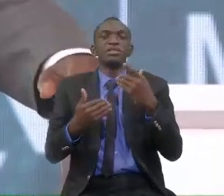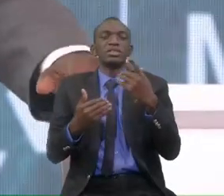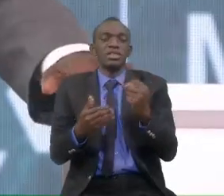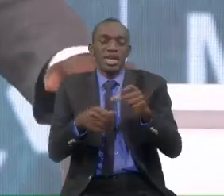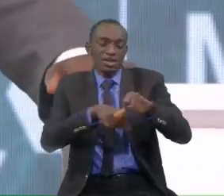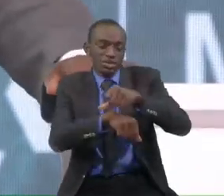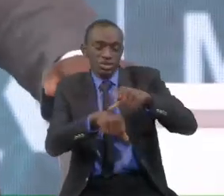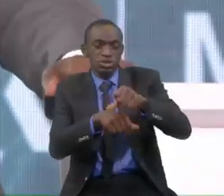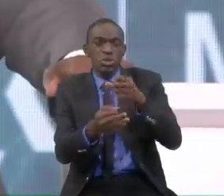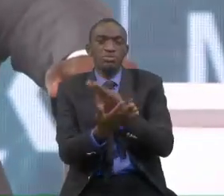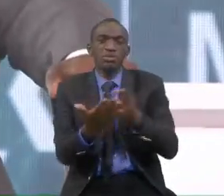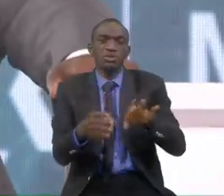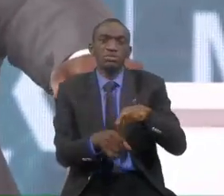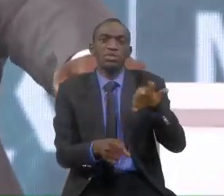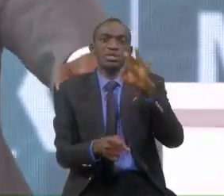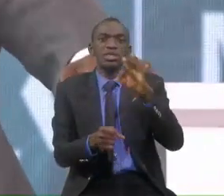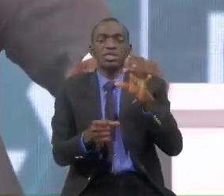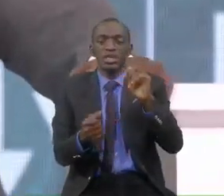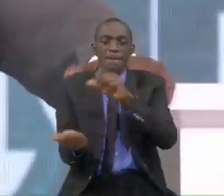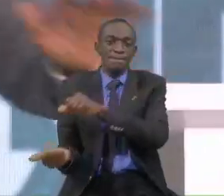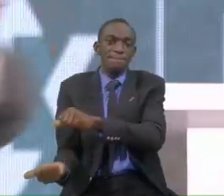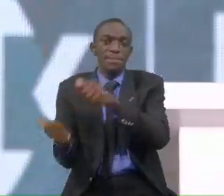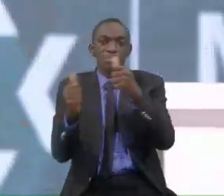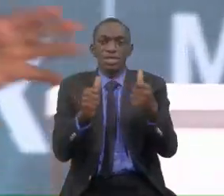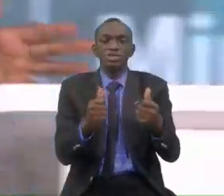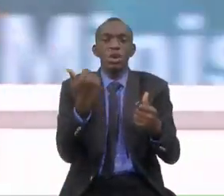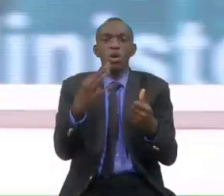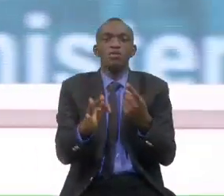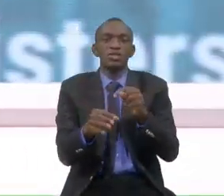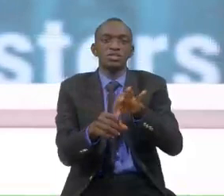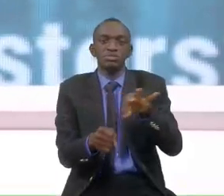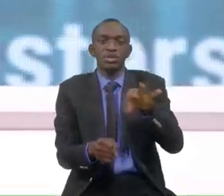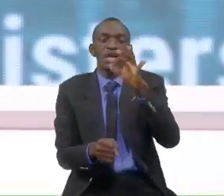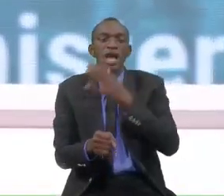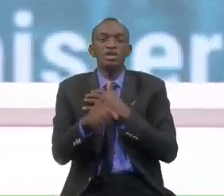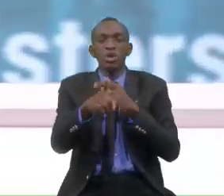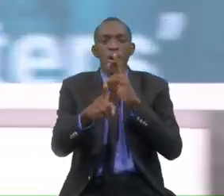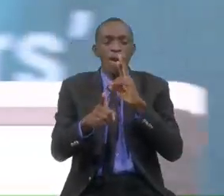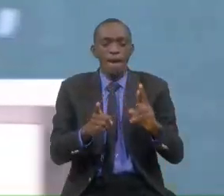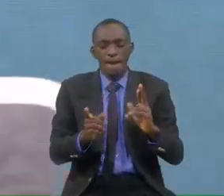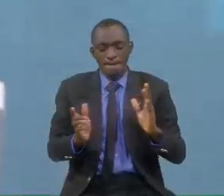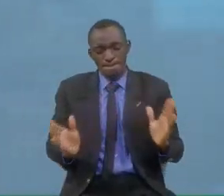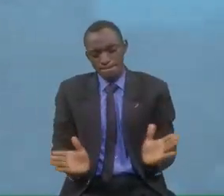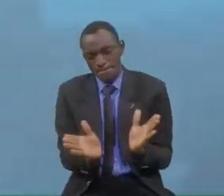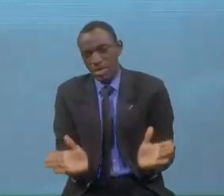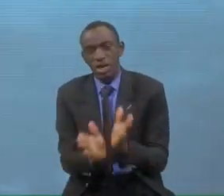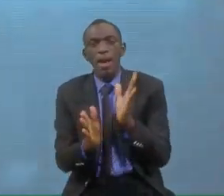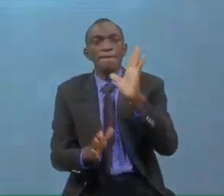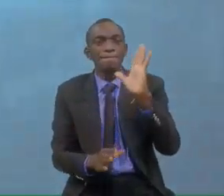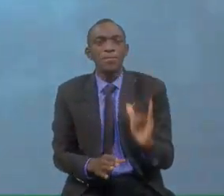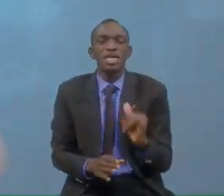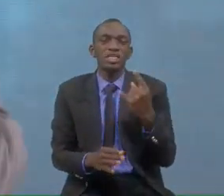Spirit, the baptizing of the Spirit, and you are driven by the comfort of